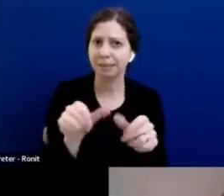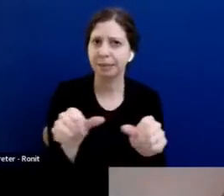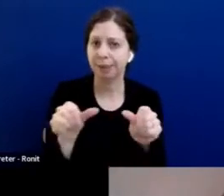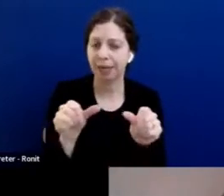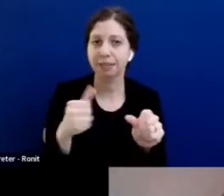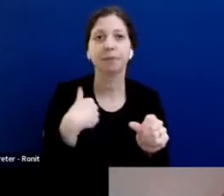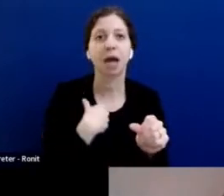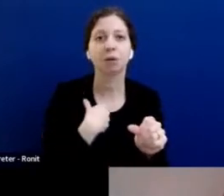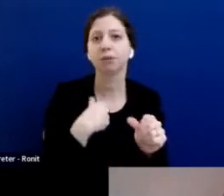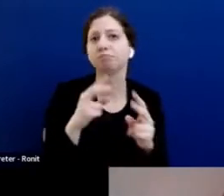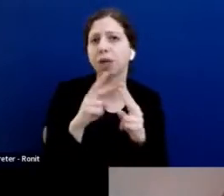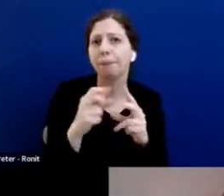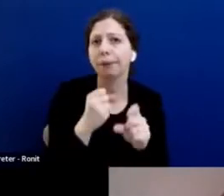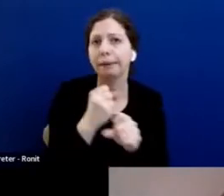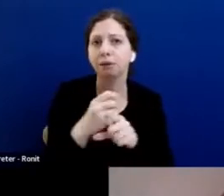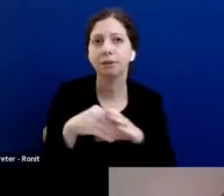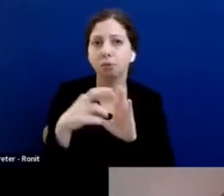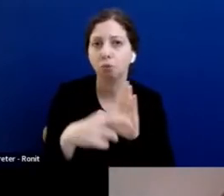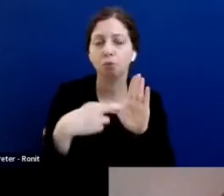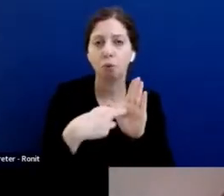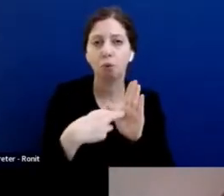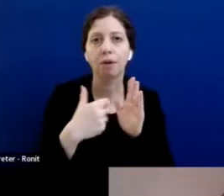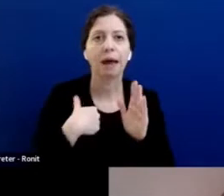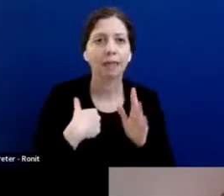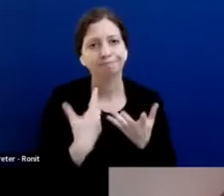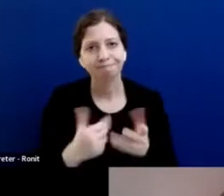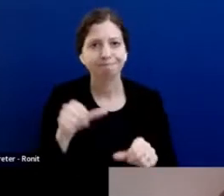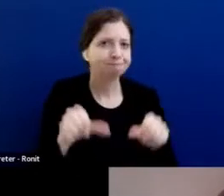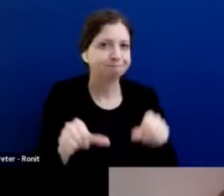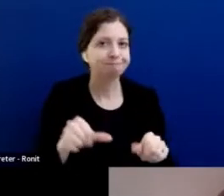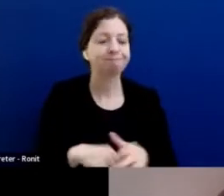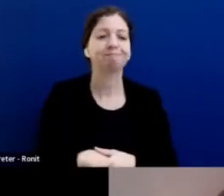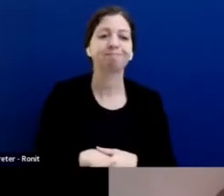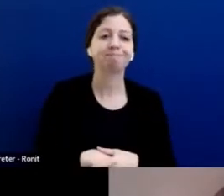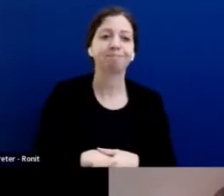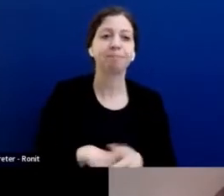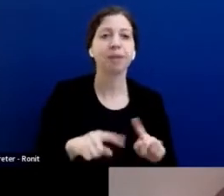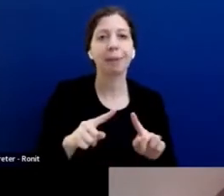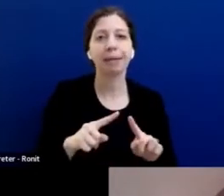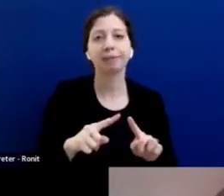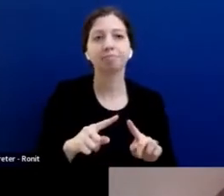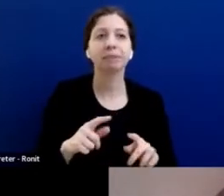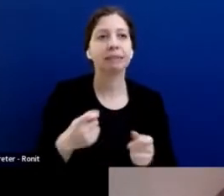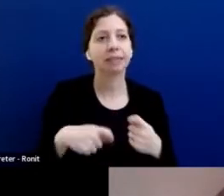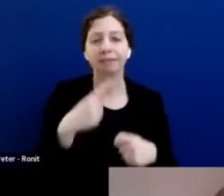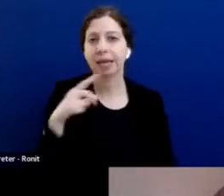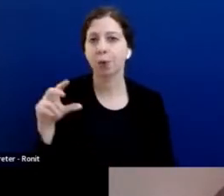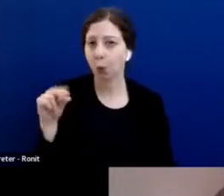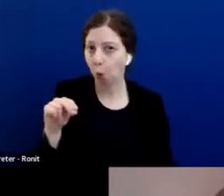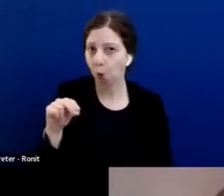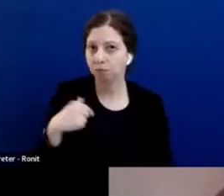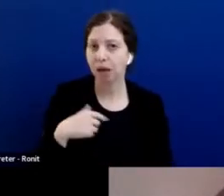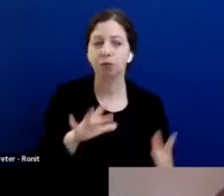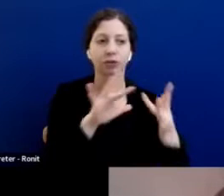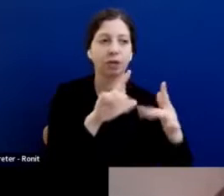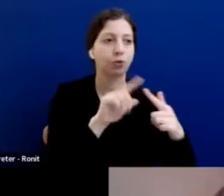just a couple of years into this role, so I hesitated. But instead of saying no, I reached out to our partners at the